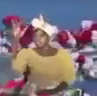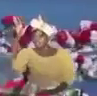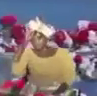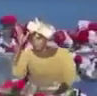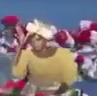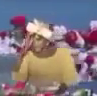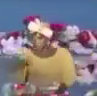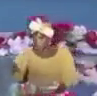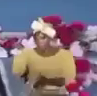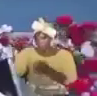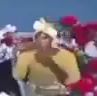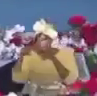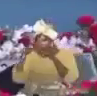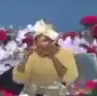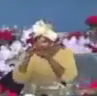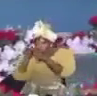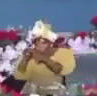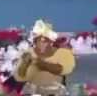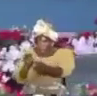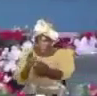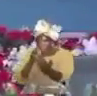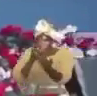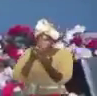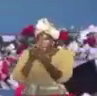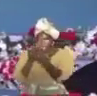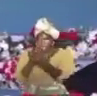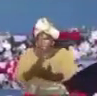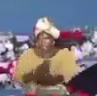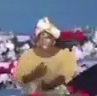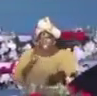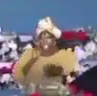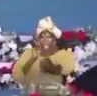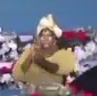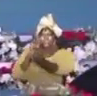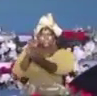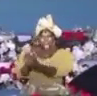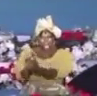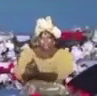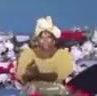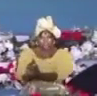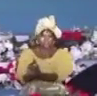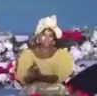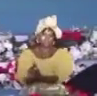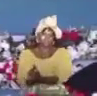his house and began to move. They met somewhere at the point of his decision.